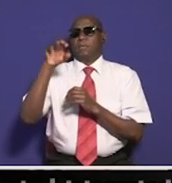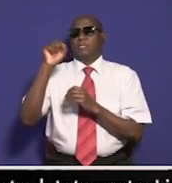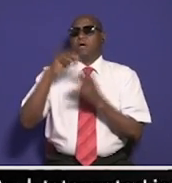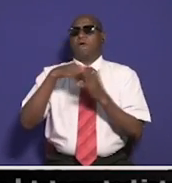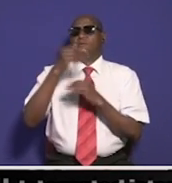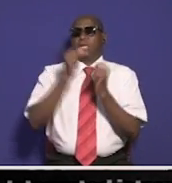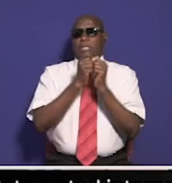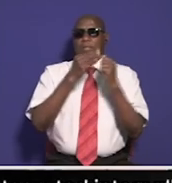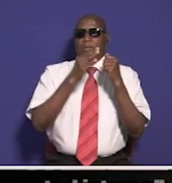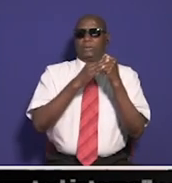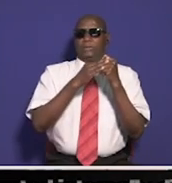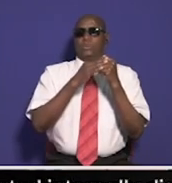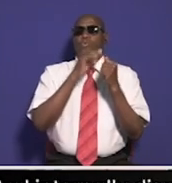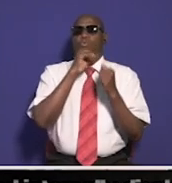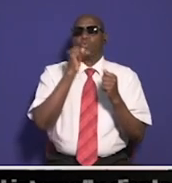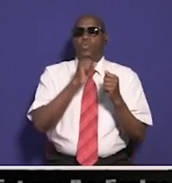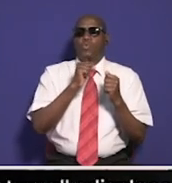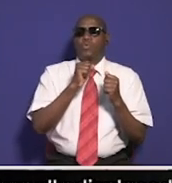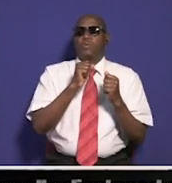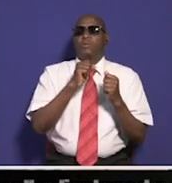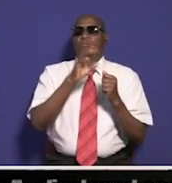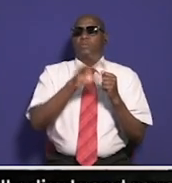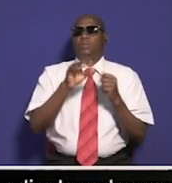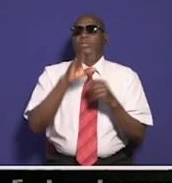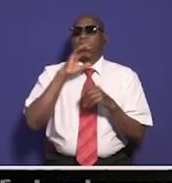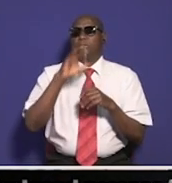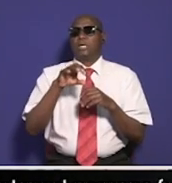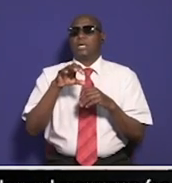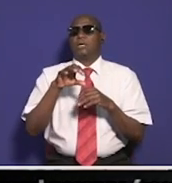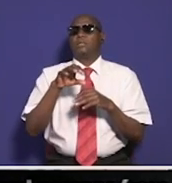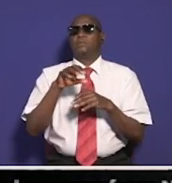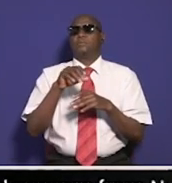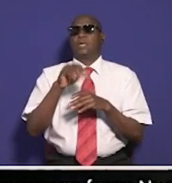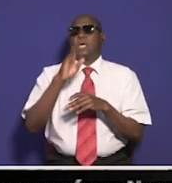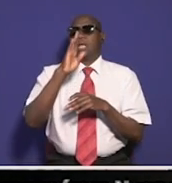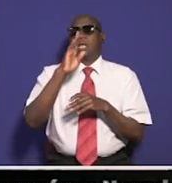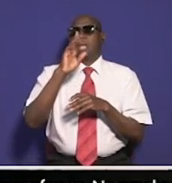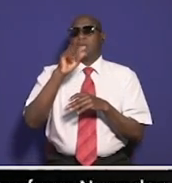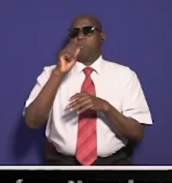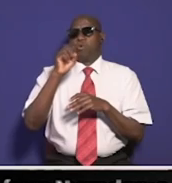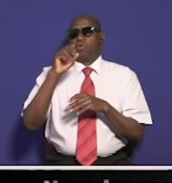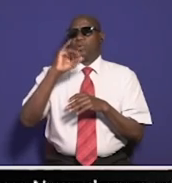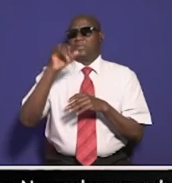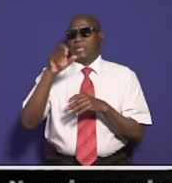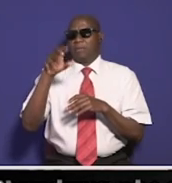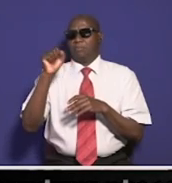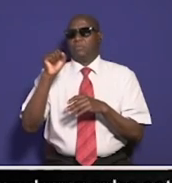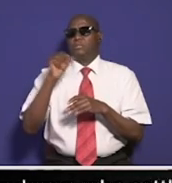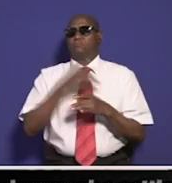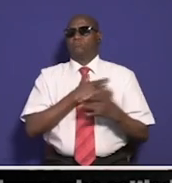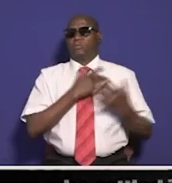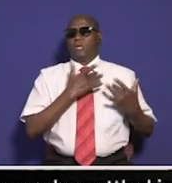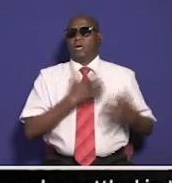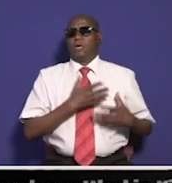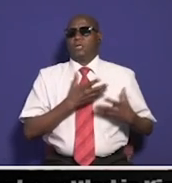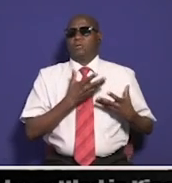18-year-old basketball prodigy eldest son of NBA superstar LeBron James suffered a cardiac arrest during a basketball